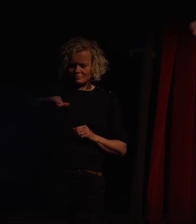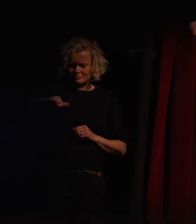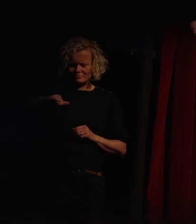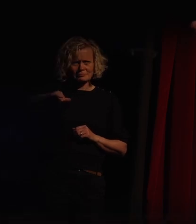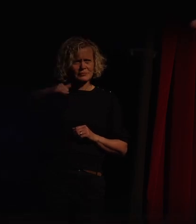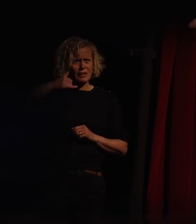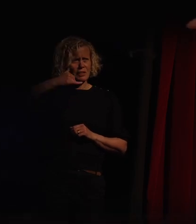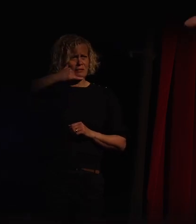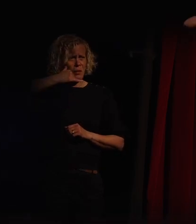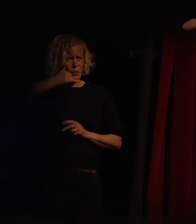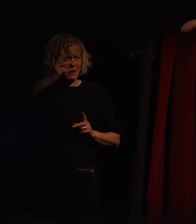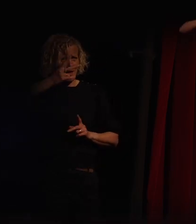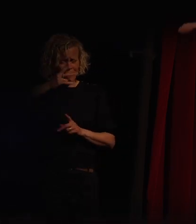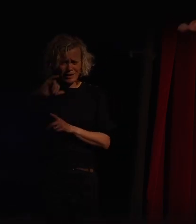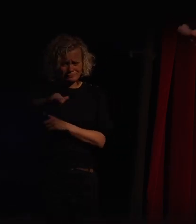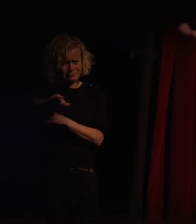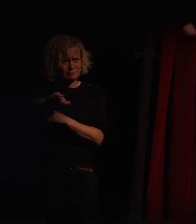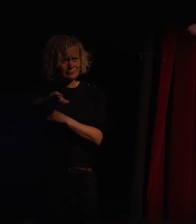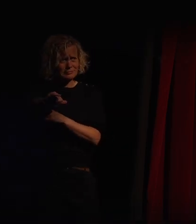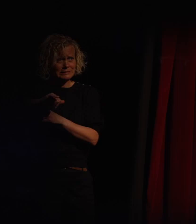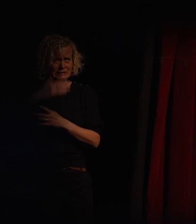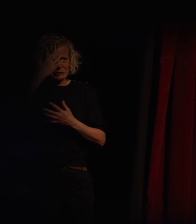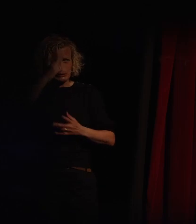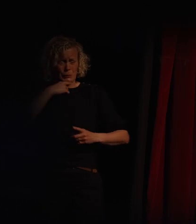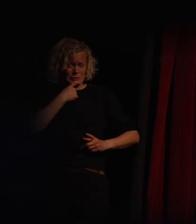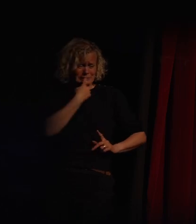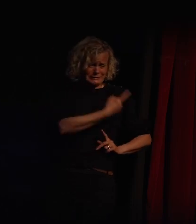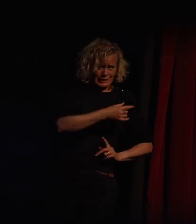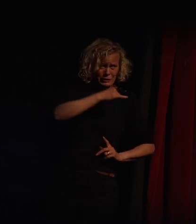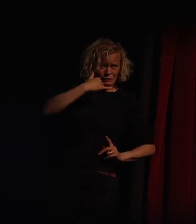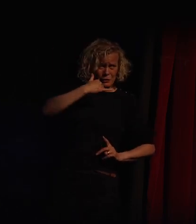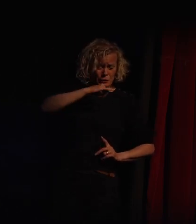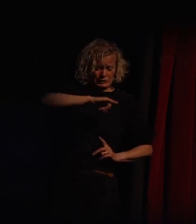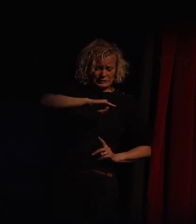The phone's ringing again. I don't know what to tell them. They need help.